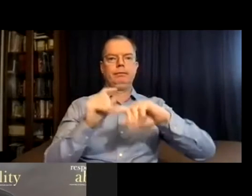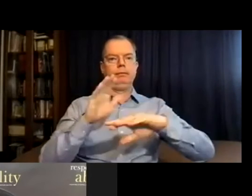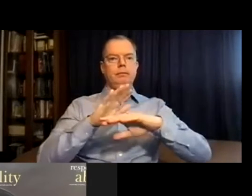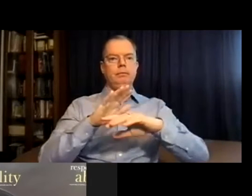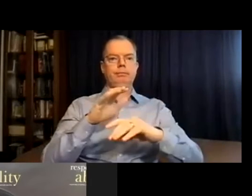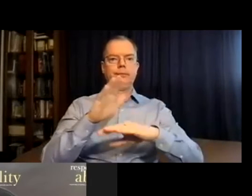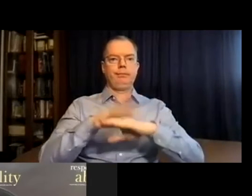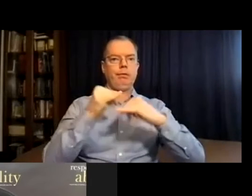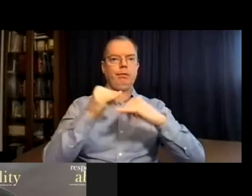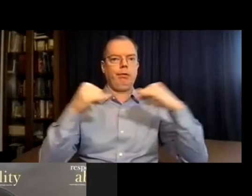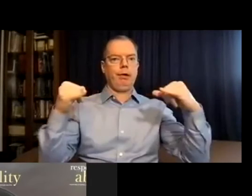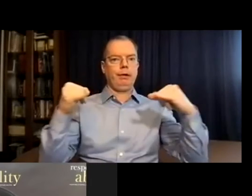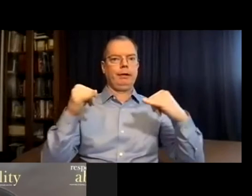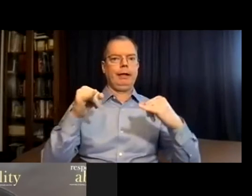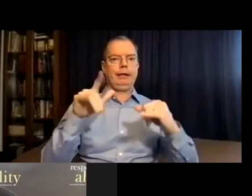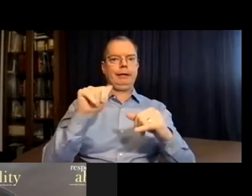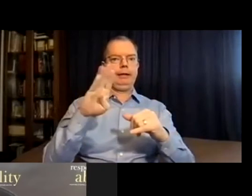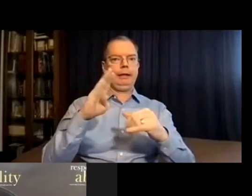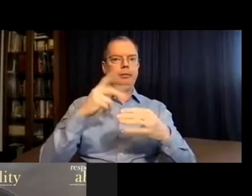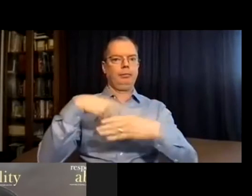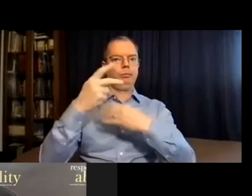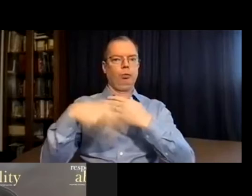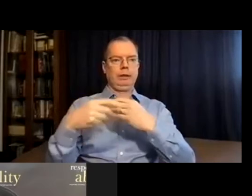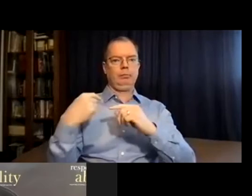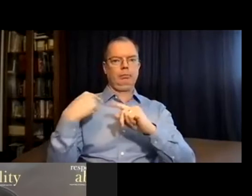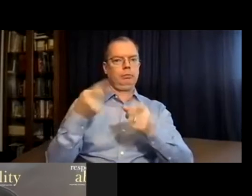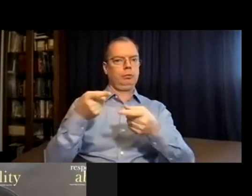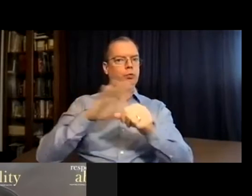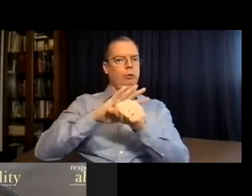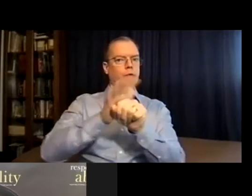huge positive experience online